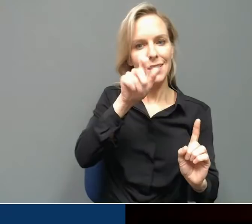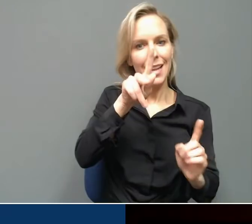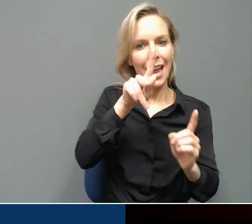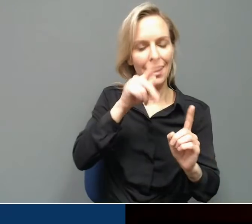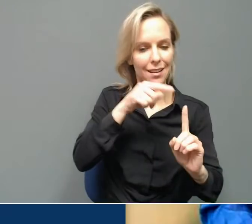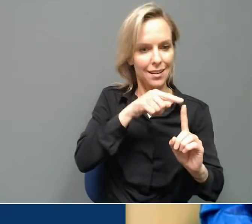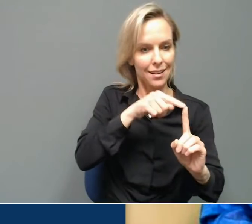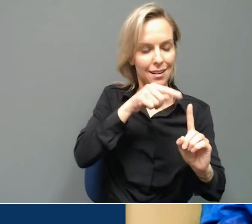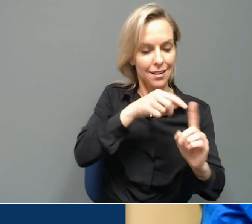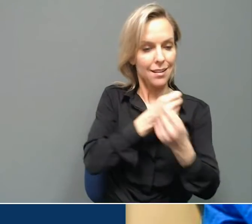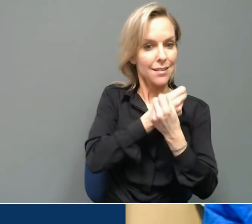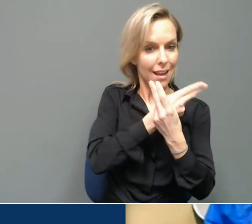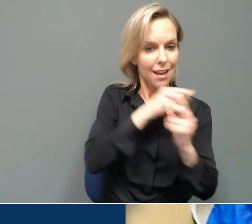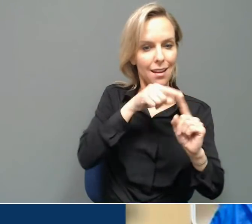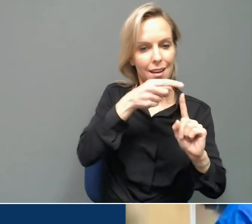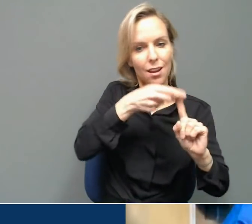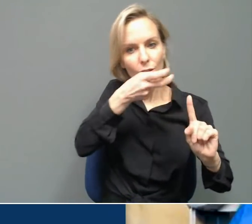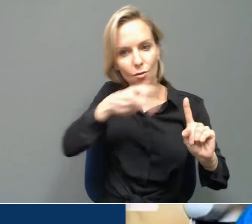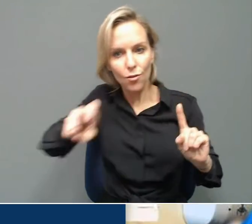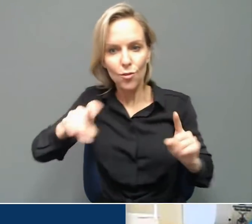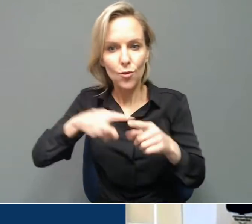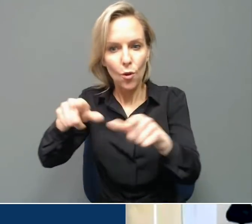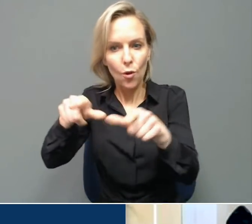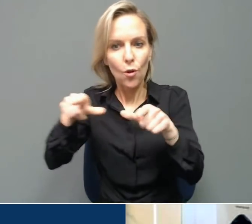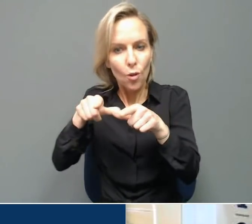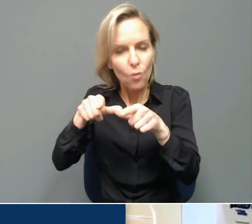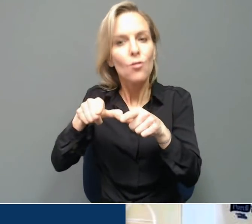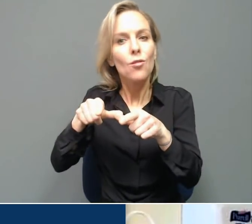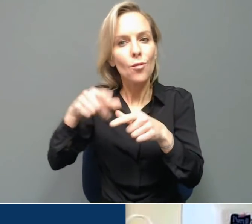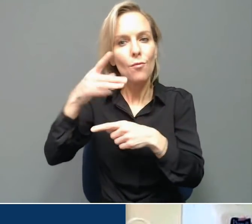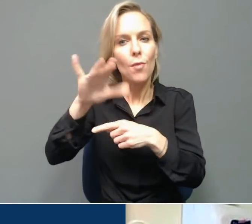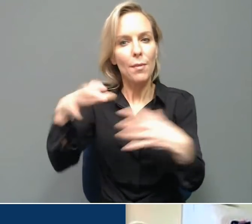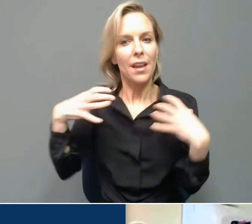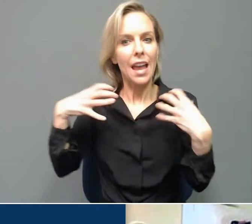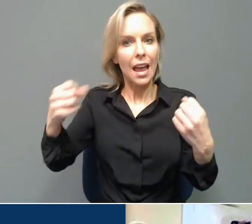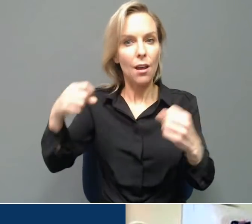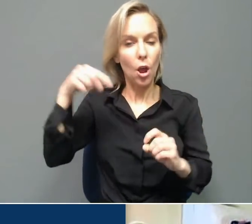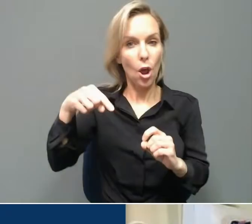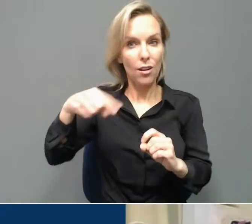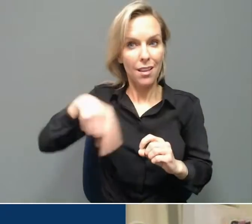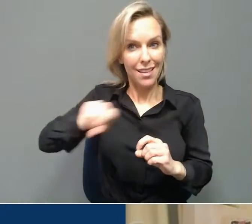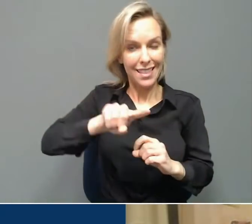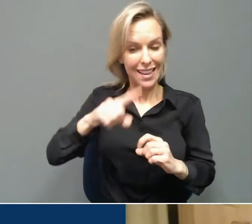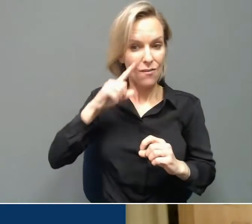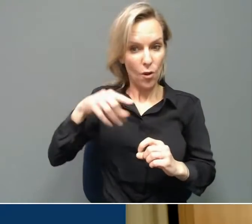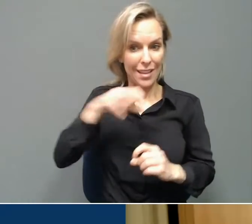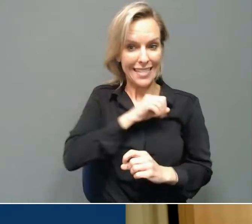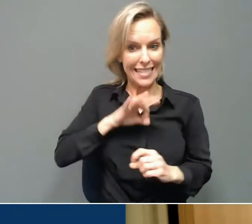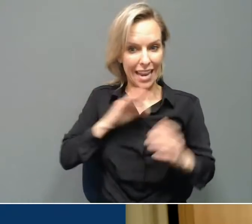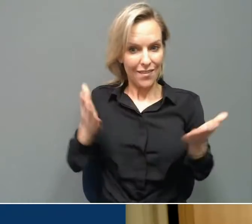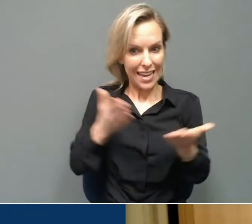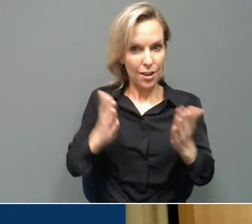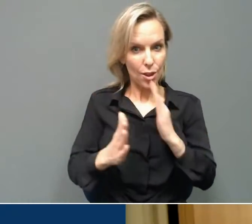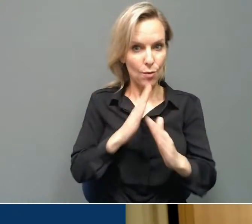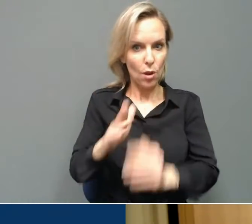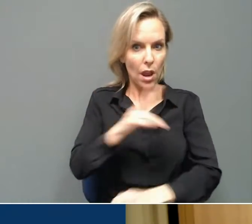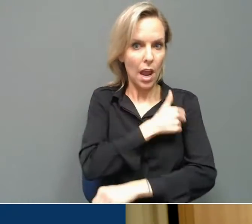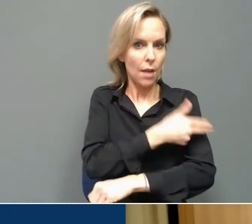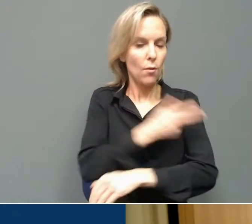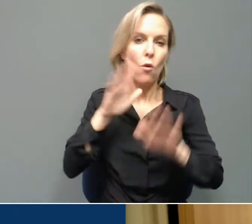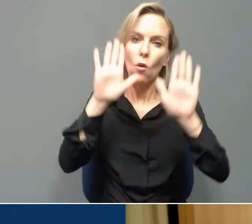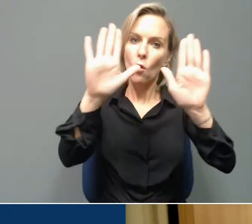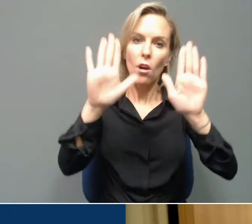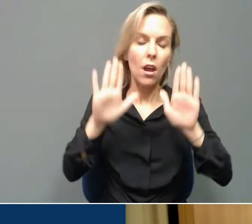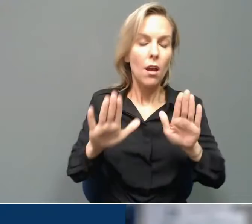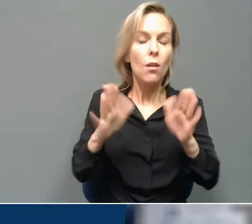public health. Our medical staff at this community hospital has been tremendous. And then, most